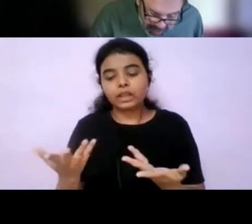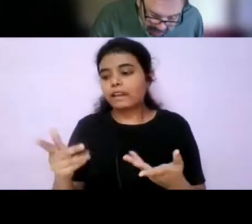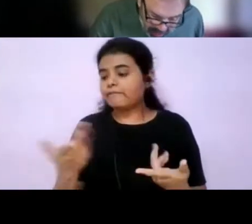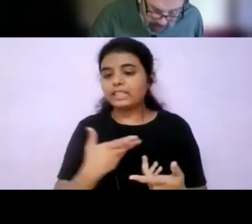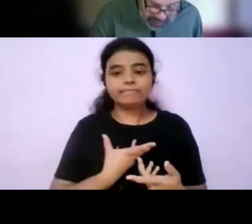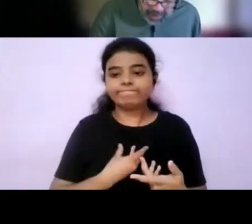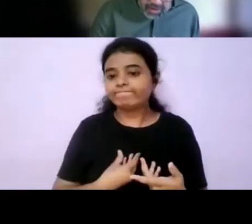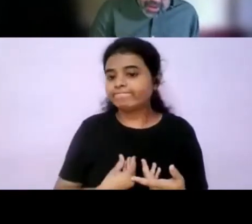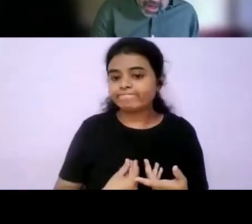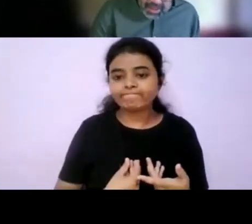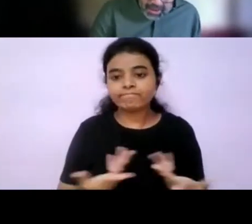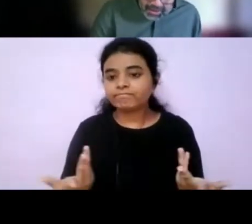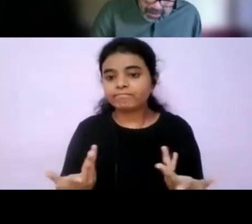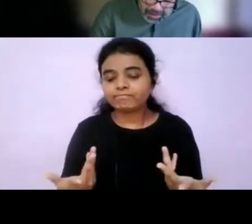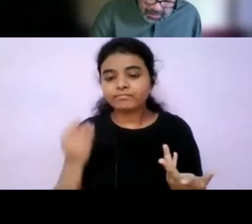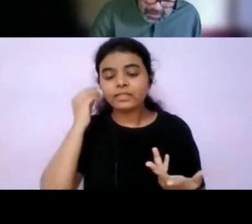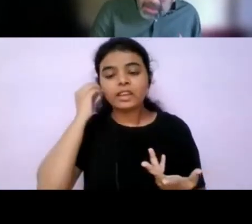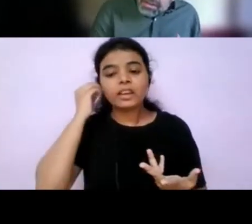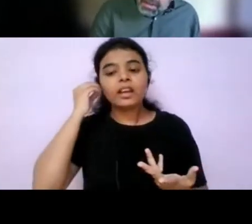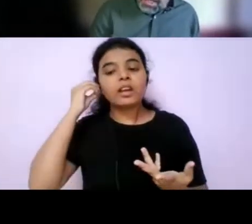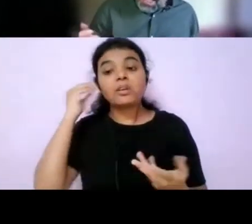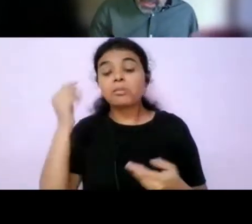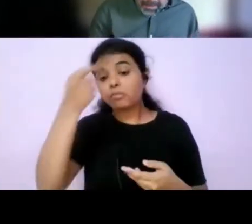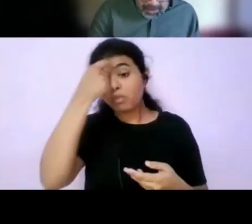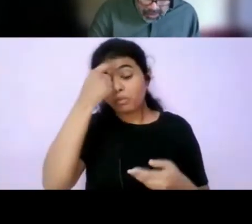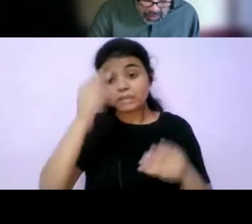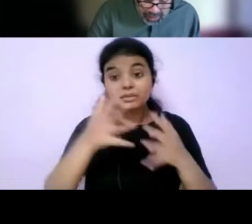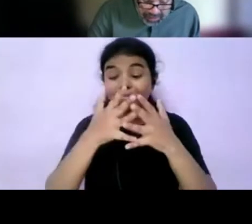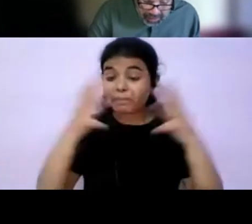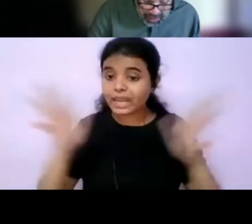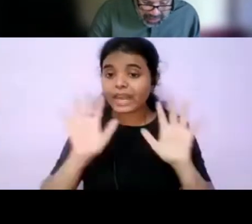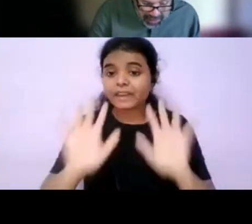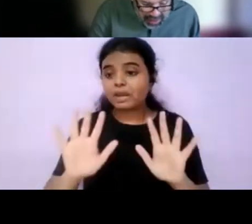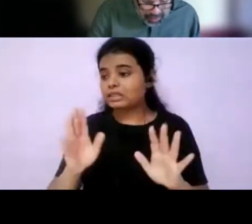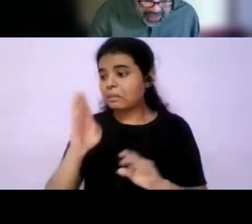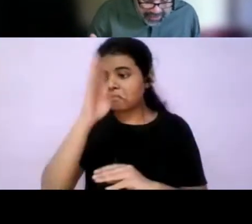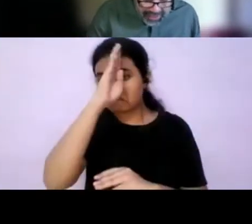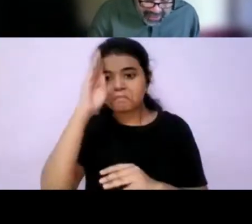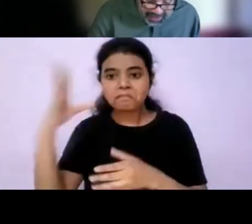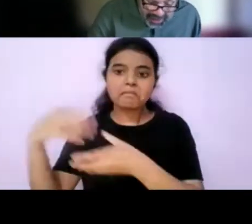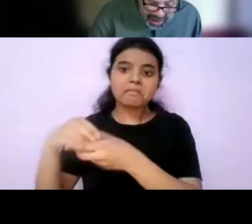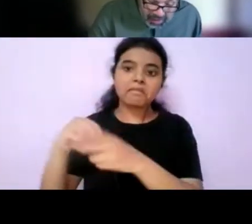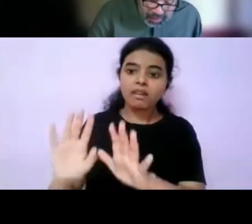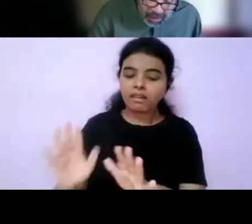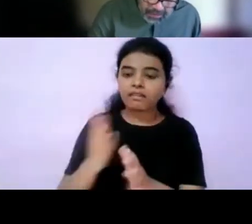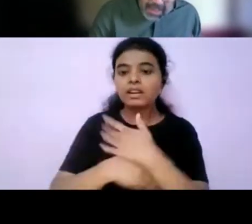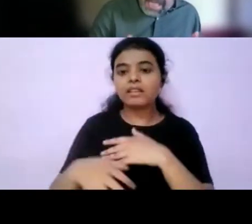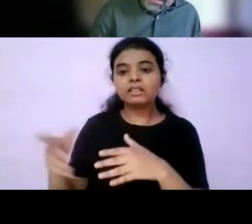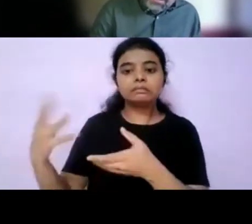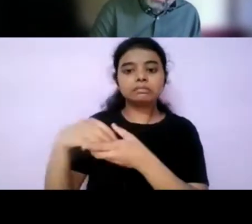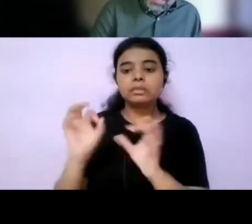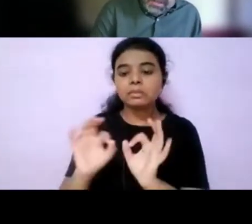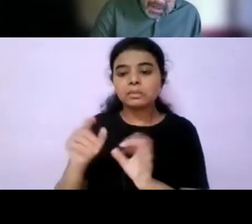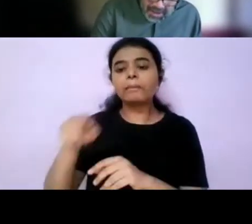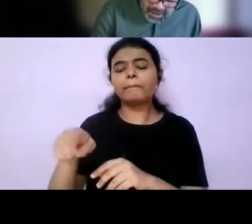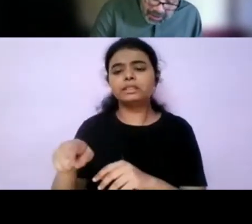we are all very good at highlighting problems. It's something that academics do all over the world. We excel at it. What we're often less